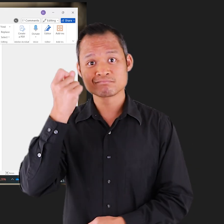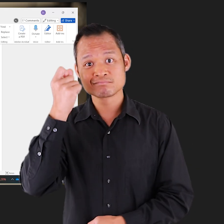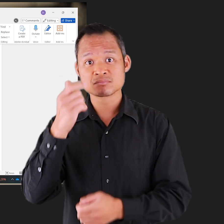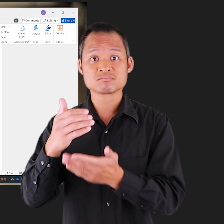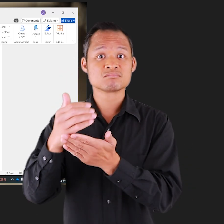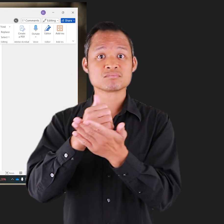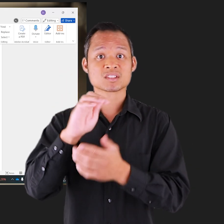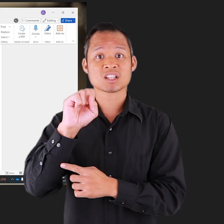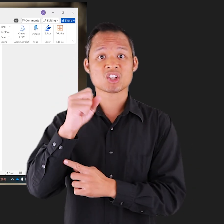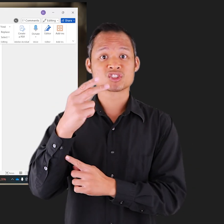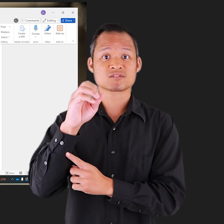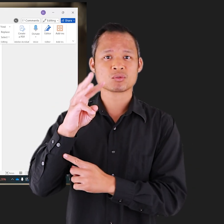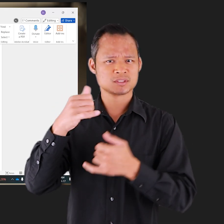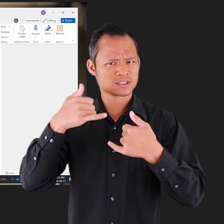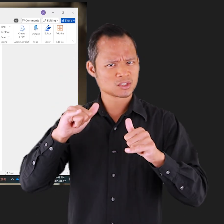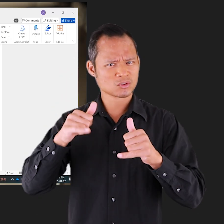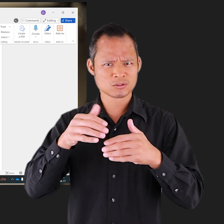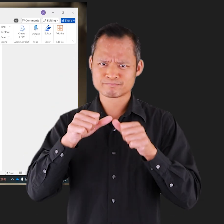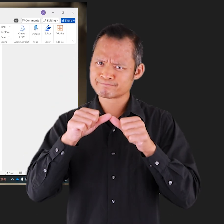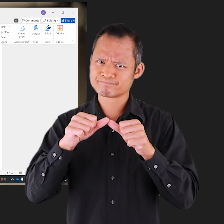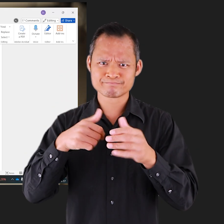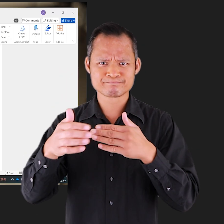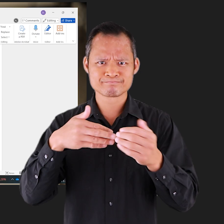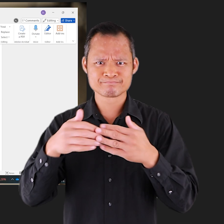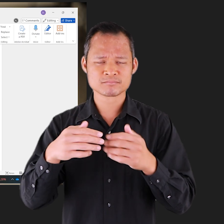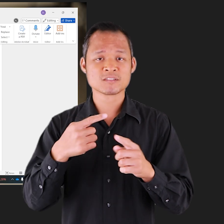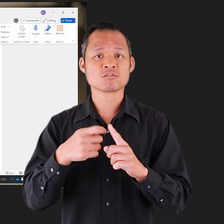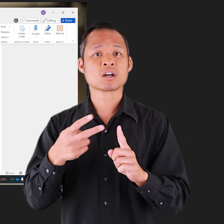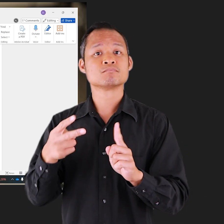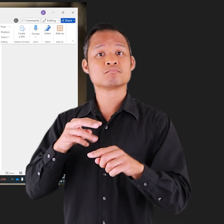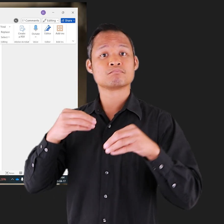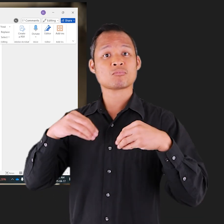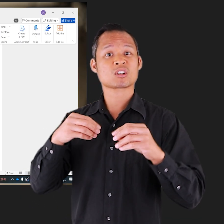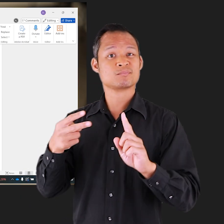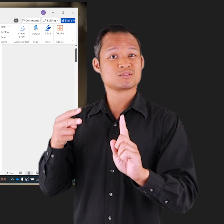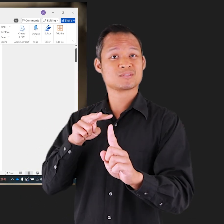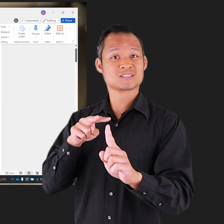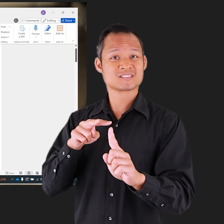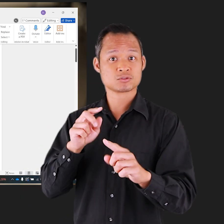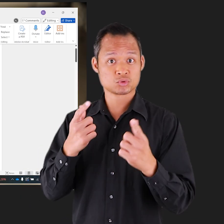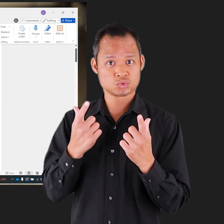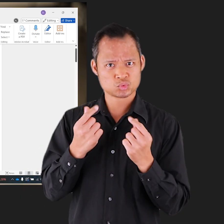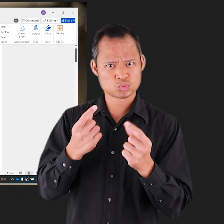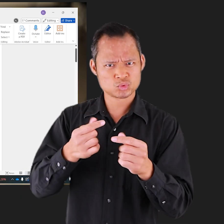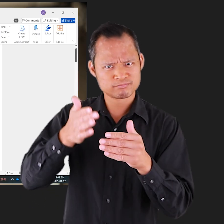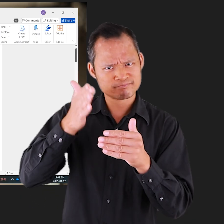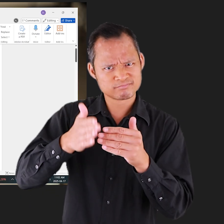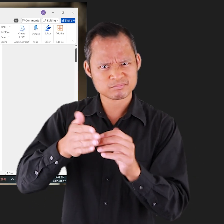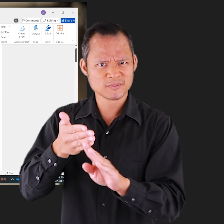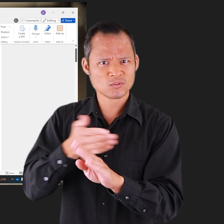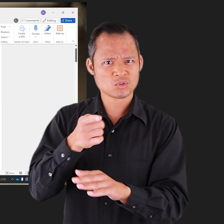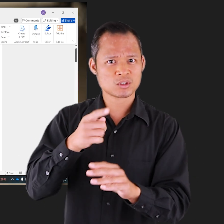officially open yet, but their cash flow starts in that month regardless. From a marketing perspective, there are things they can